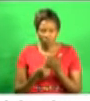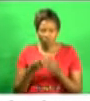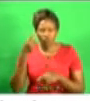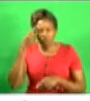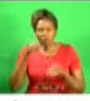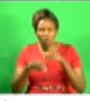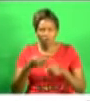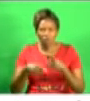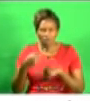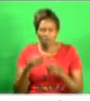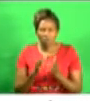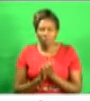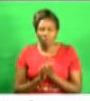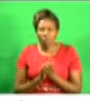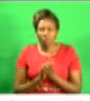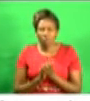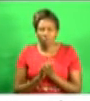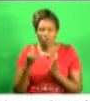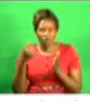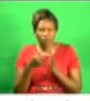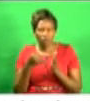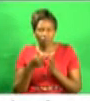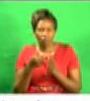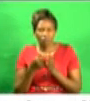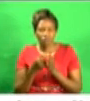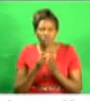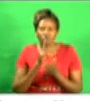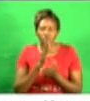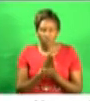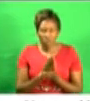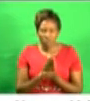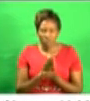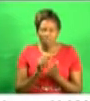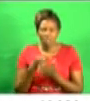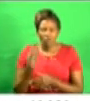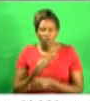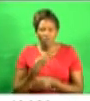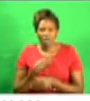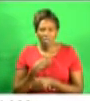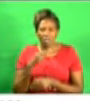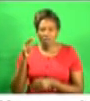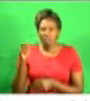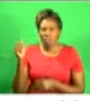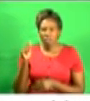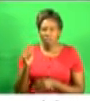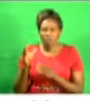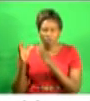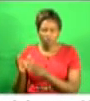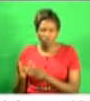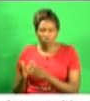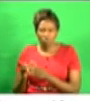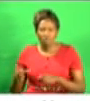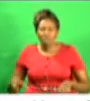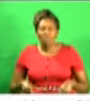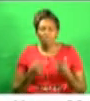elections coming. We have also given an assurance that we as the NASA coalition would like to